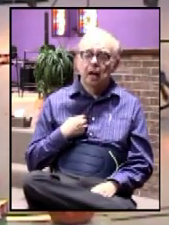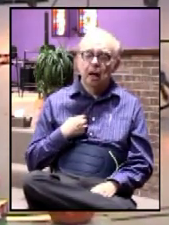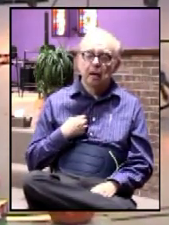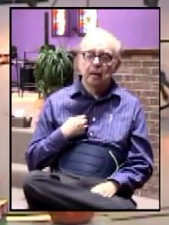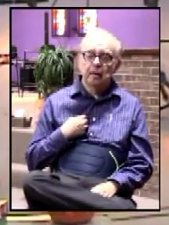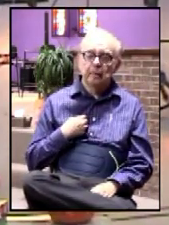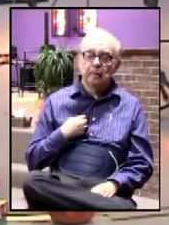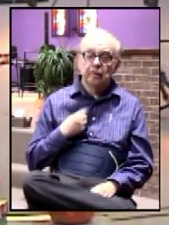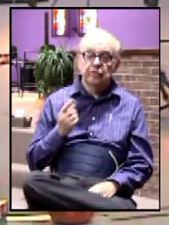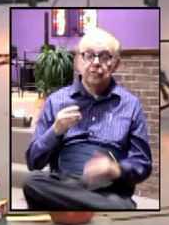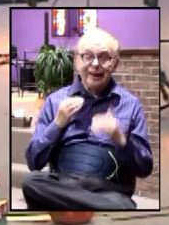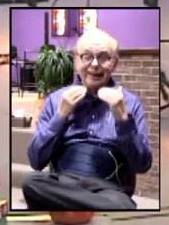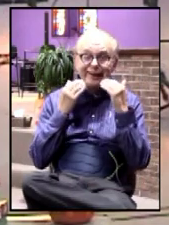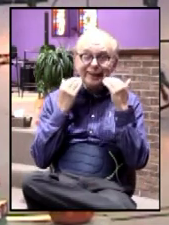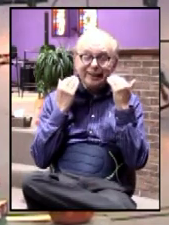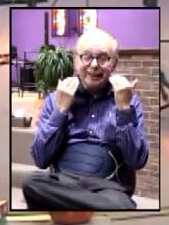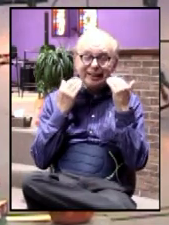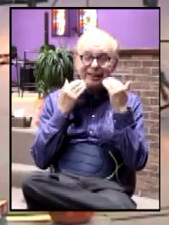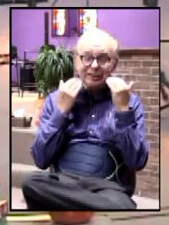just a smile.